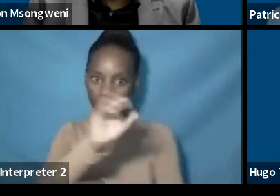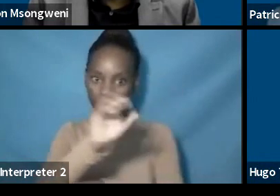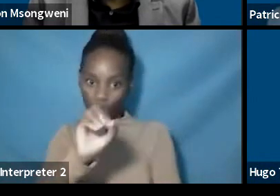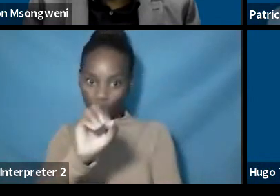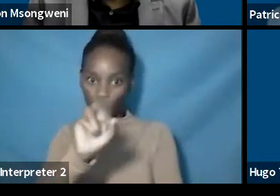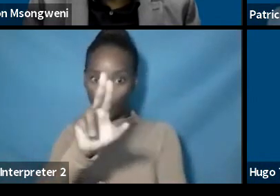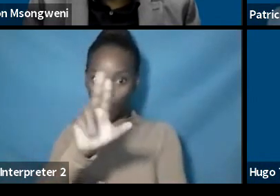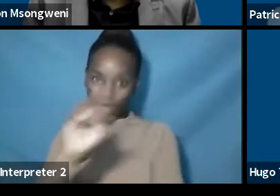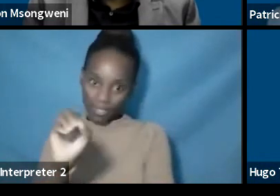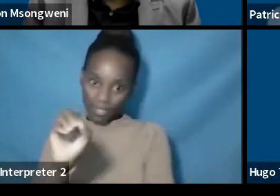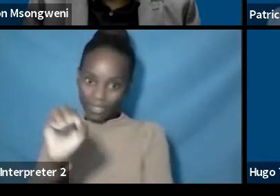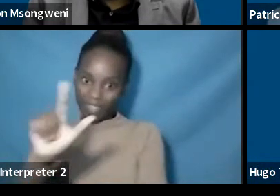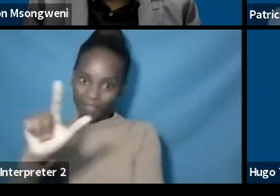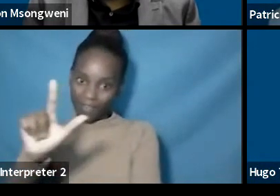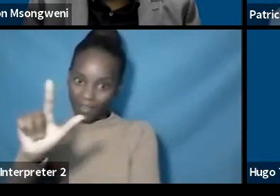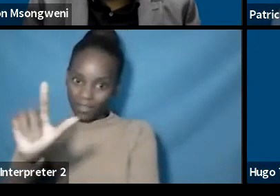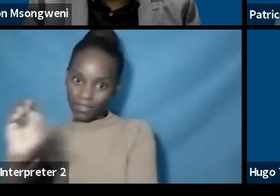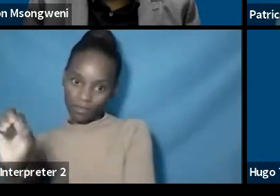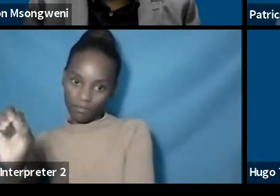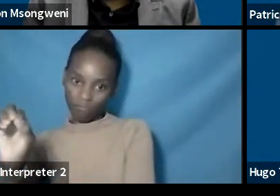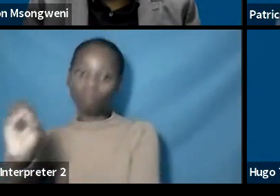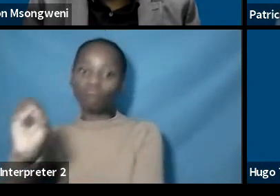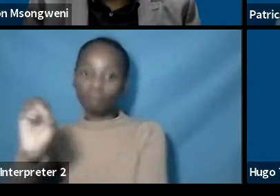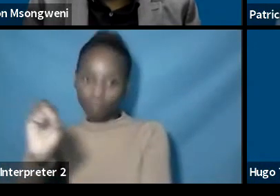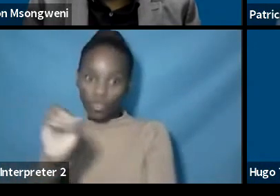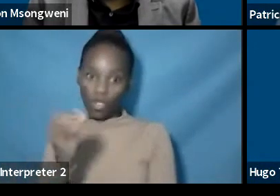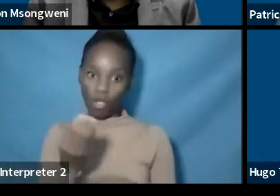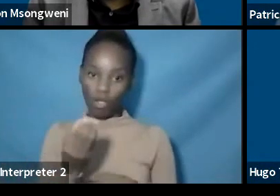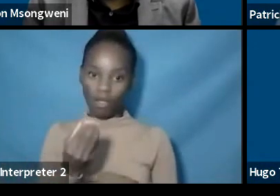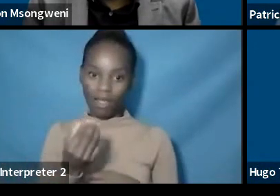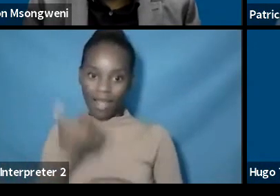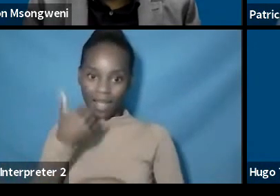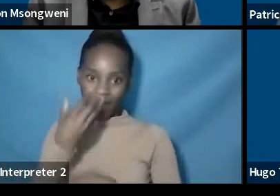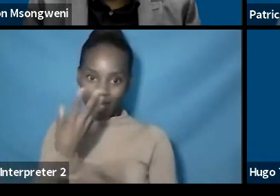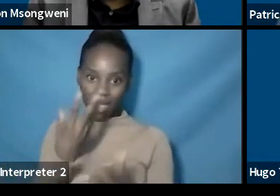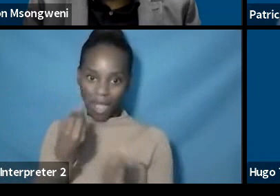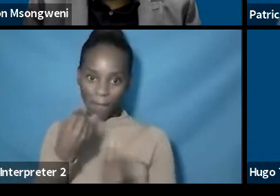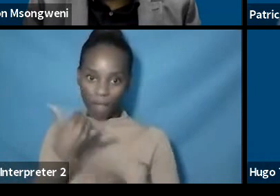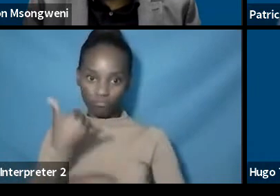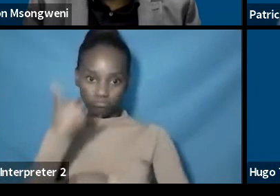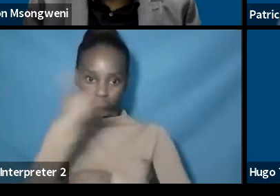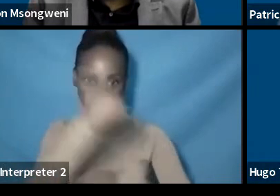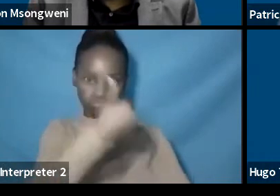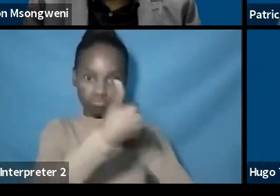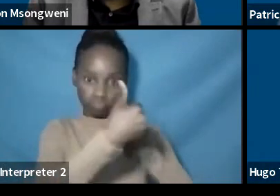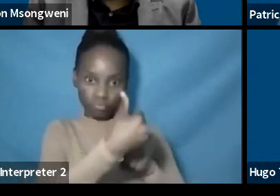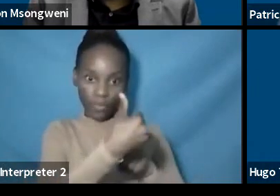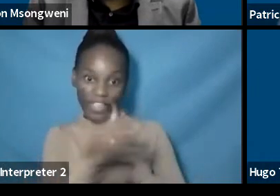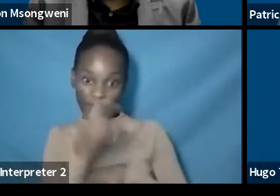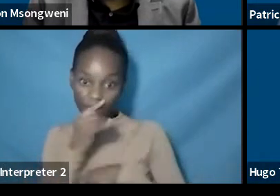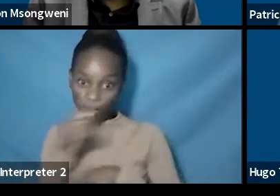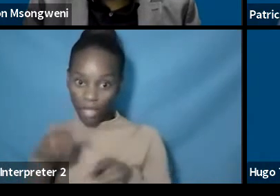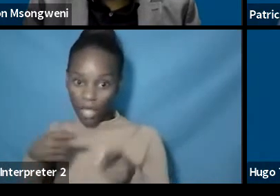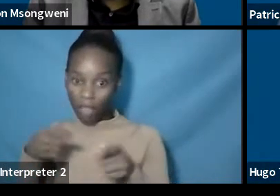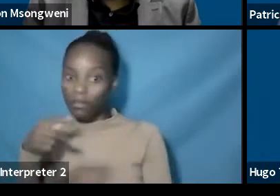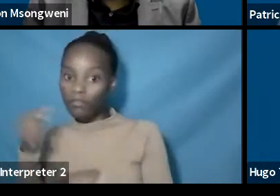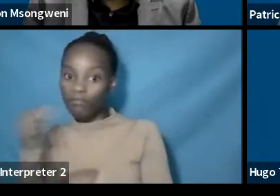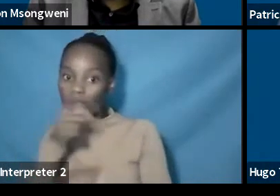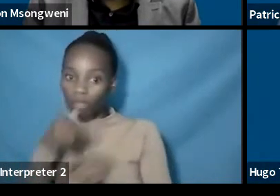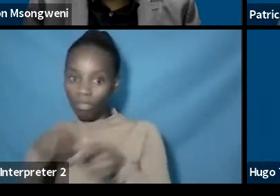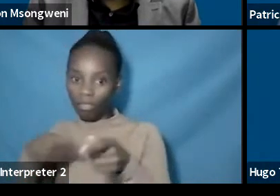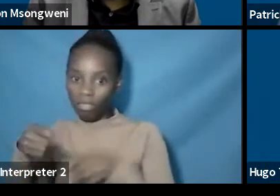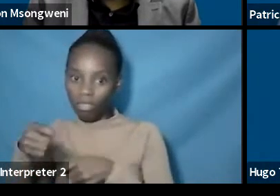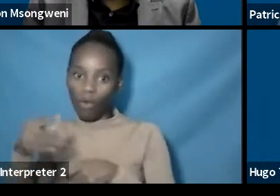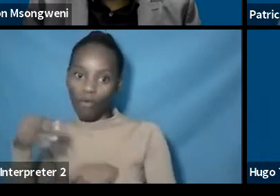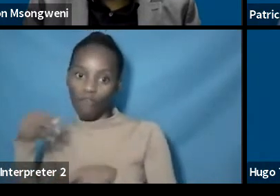0800002870. That's the hotline number that you may use to report suspicious activities. Back to